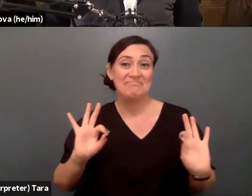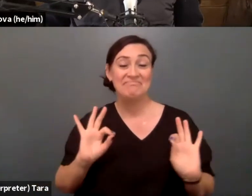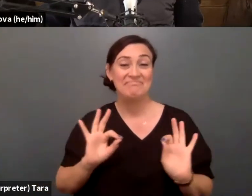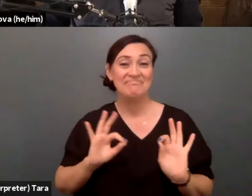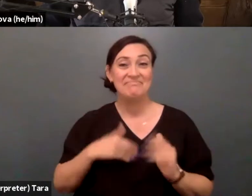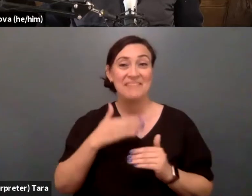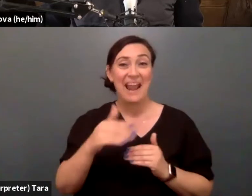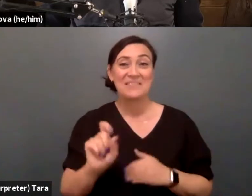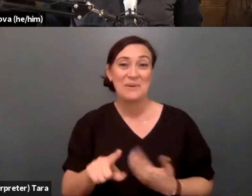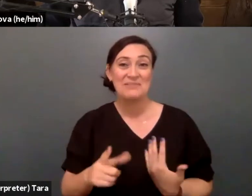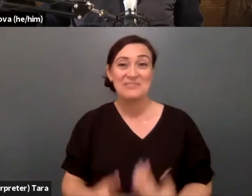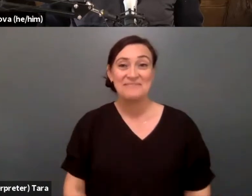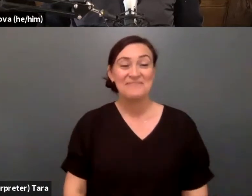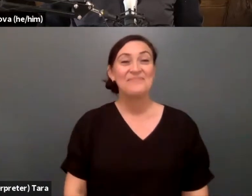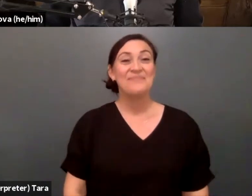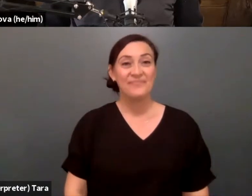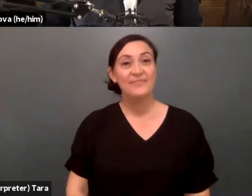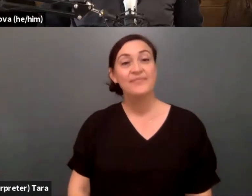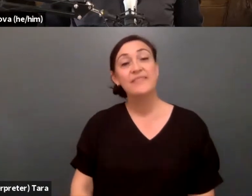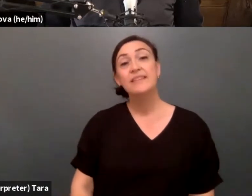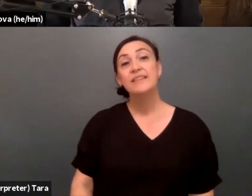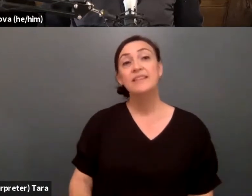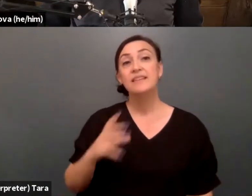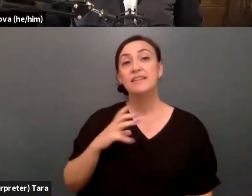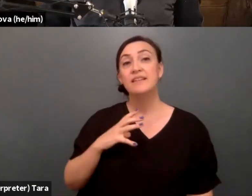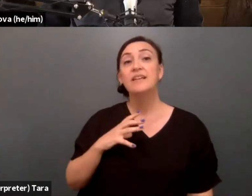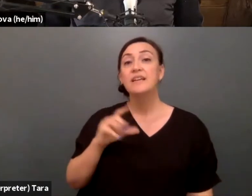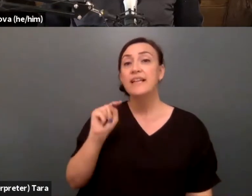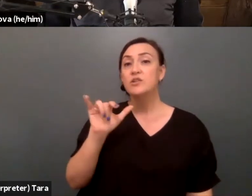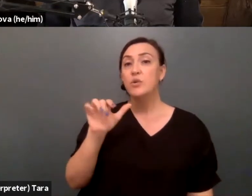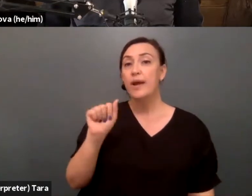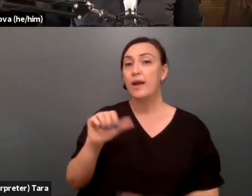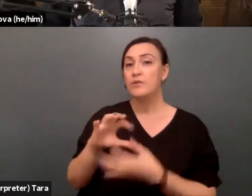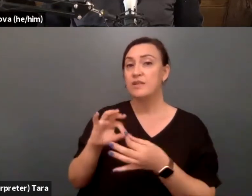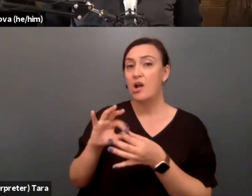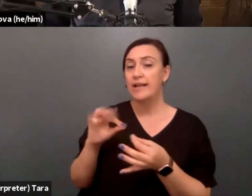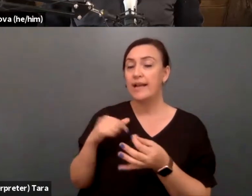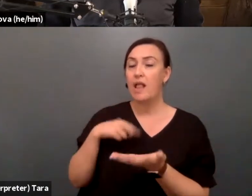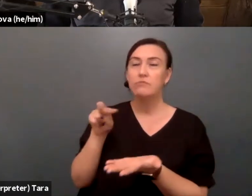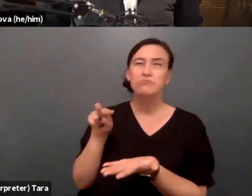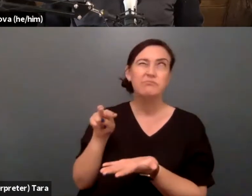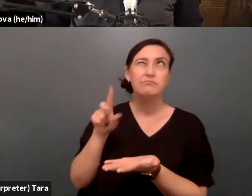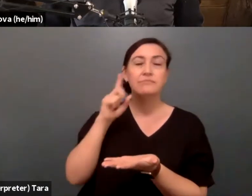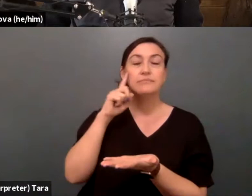Not a problem. I think as Toya was talking,